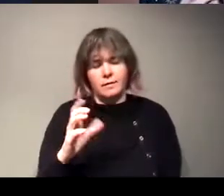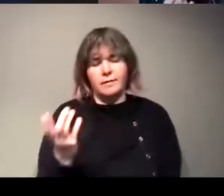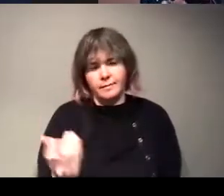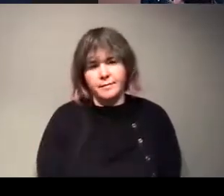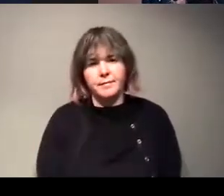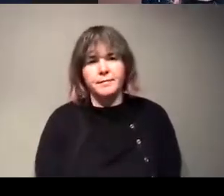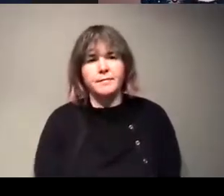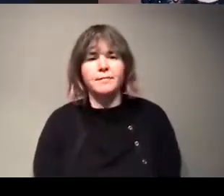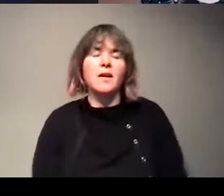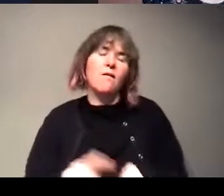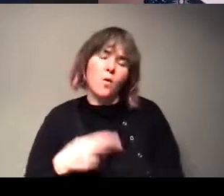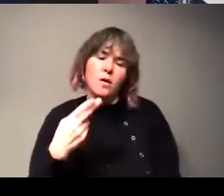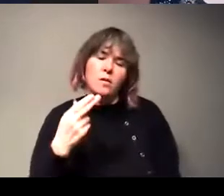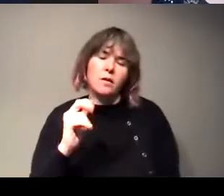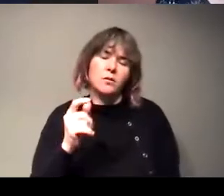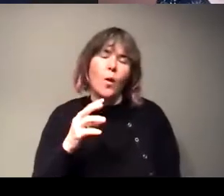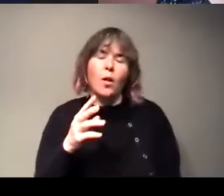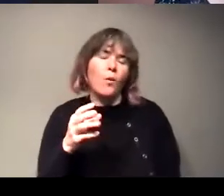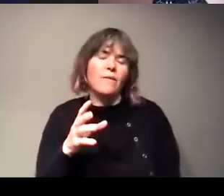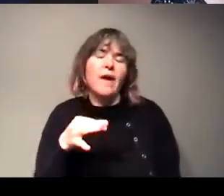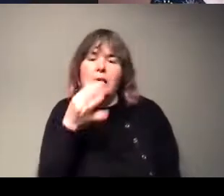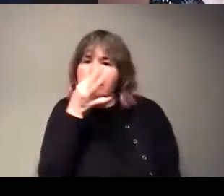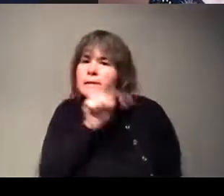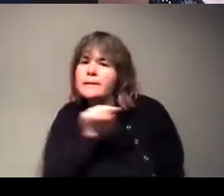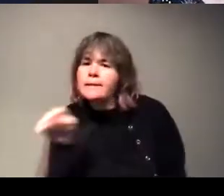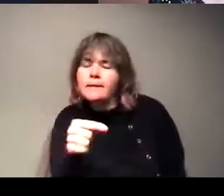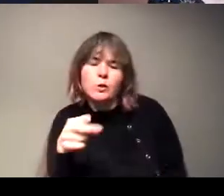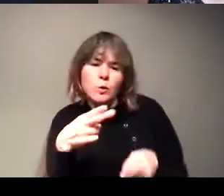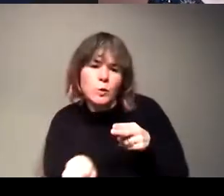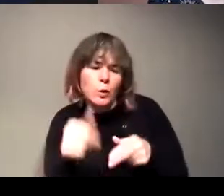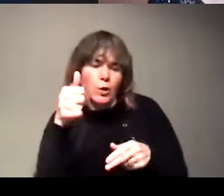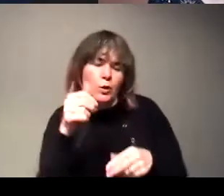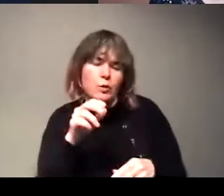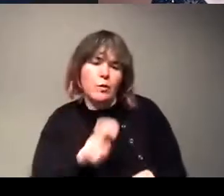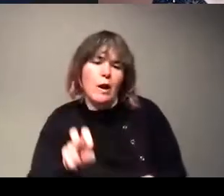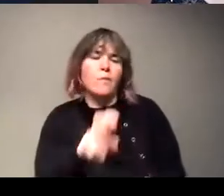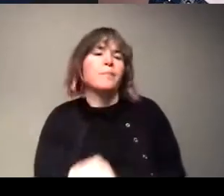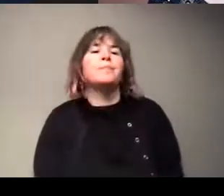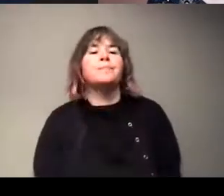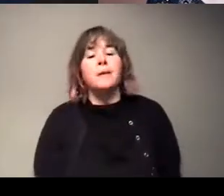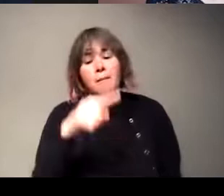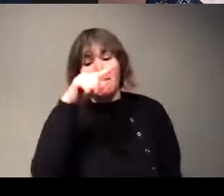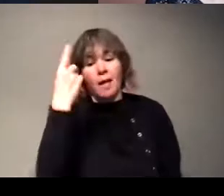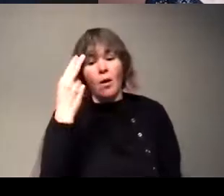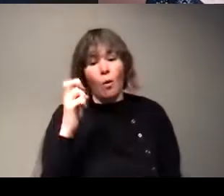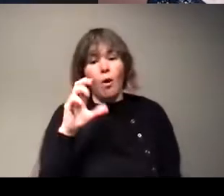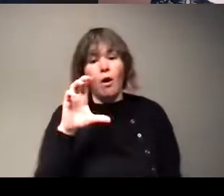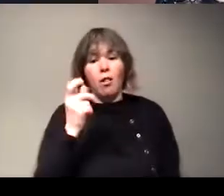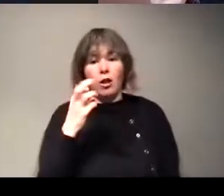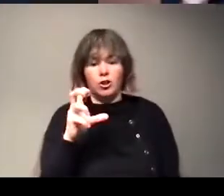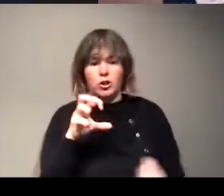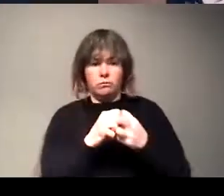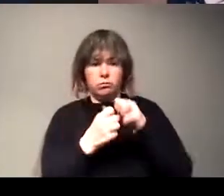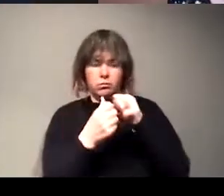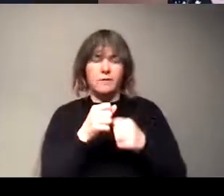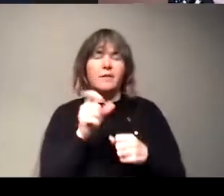And of course Han Solo would like find a shortcut and shorten his route. So black hole clusters, it would need to be a cluster of